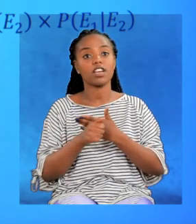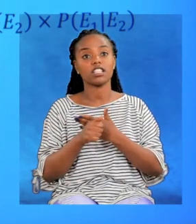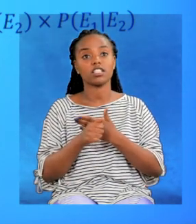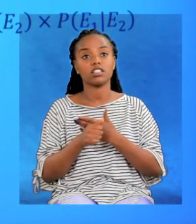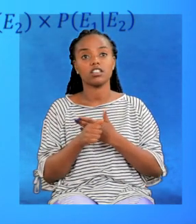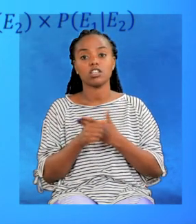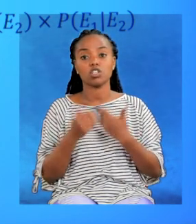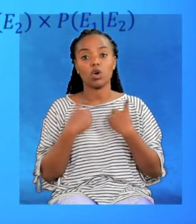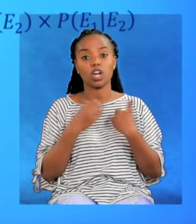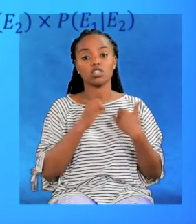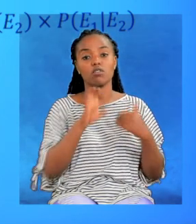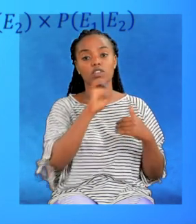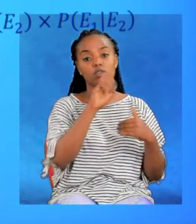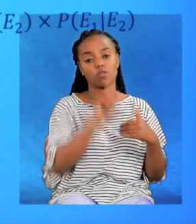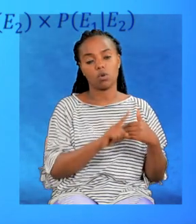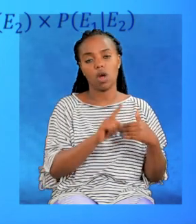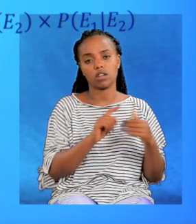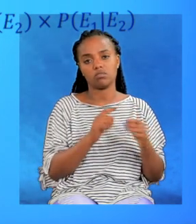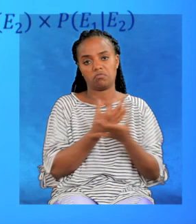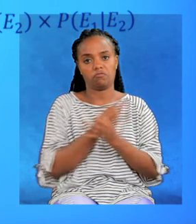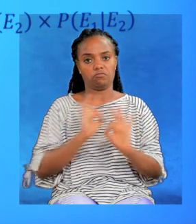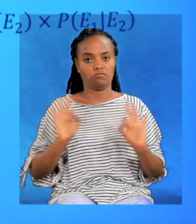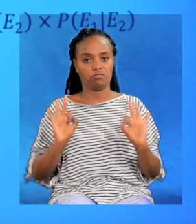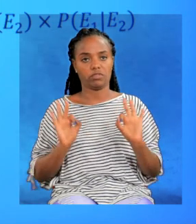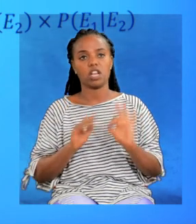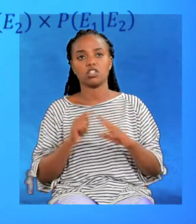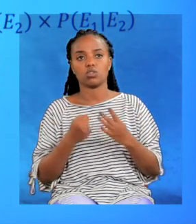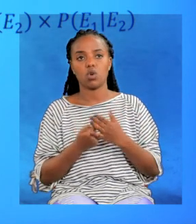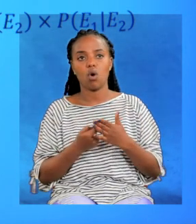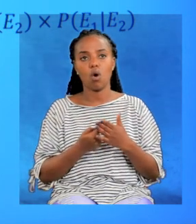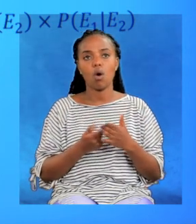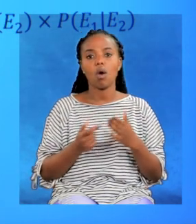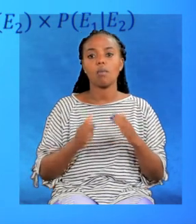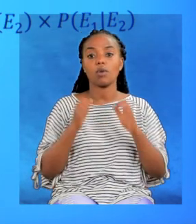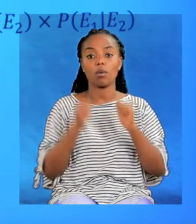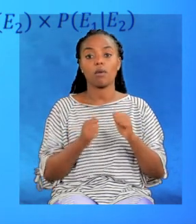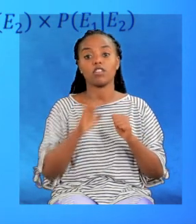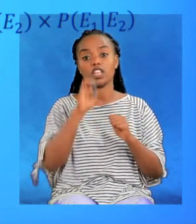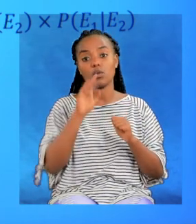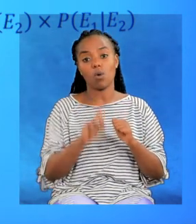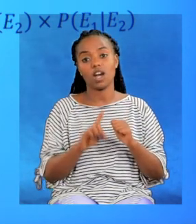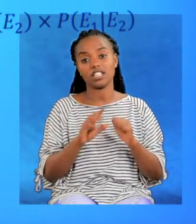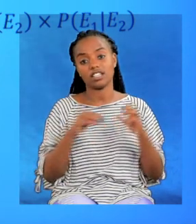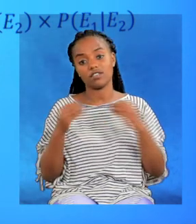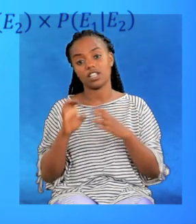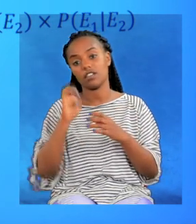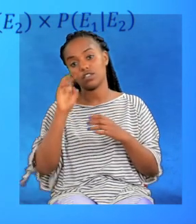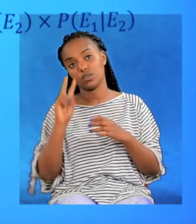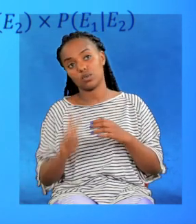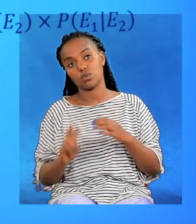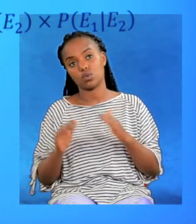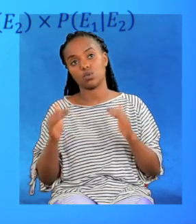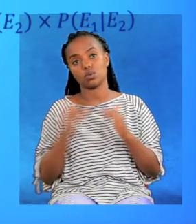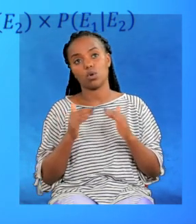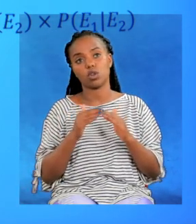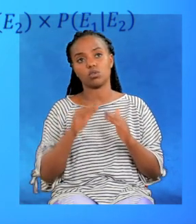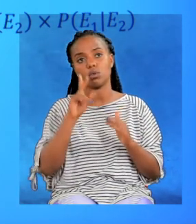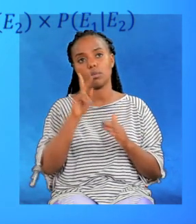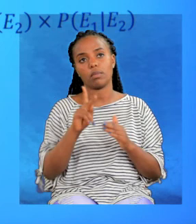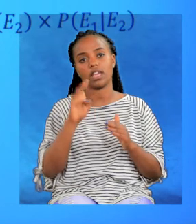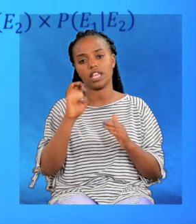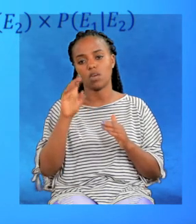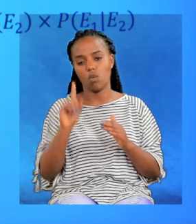event 1, since they are independent. Therefore, probability of event 1, given that event 2, will be equal to probability of event 1, if